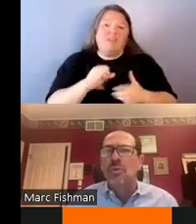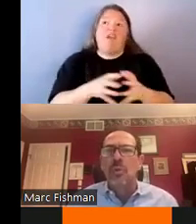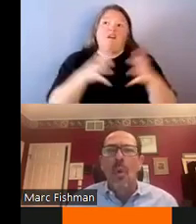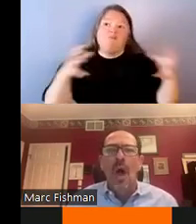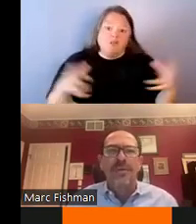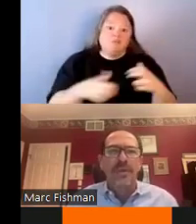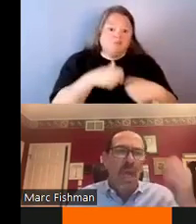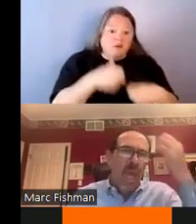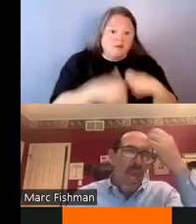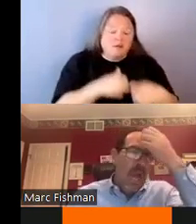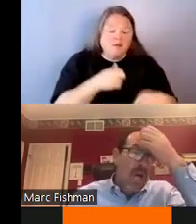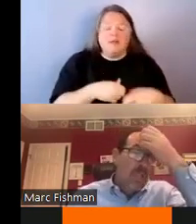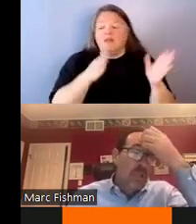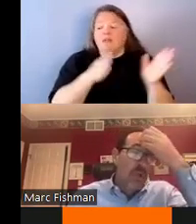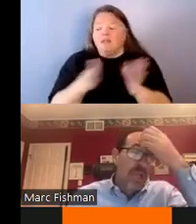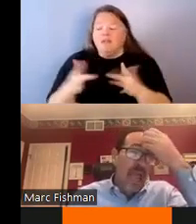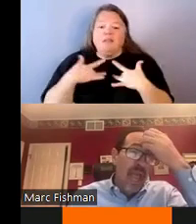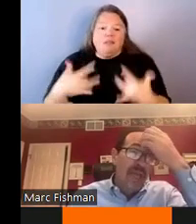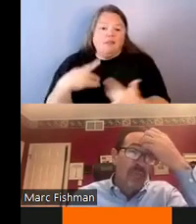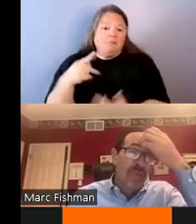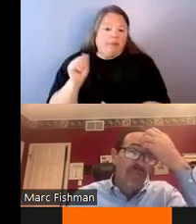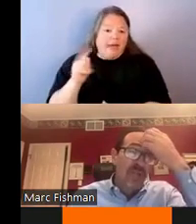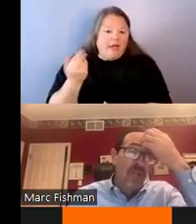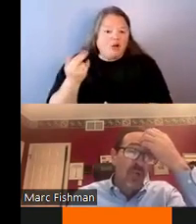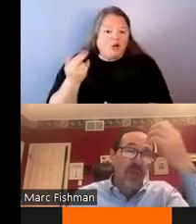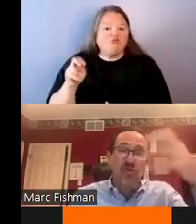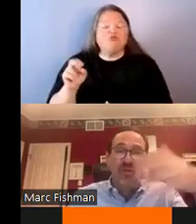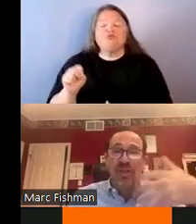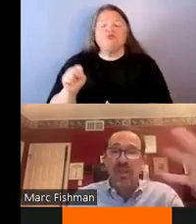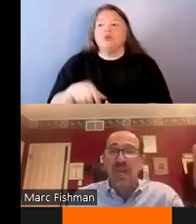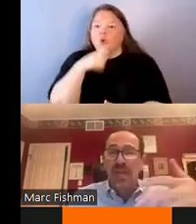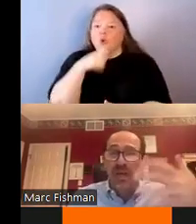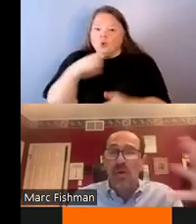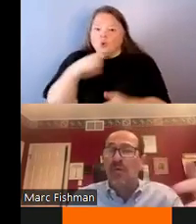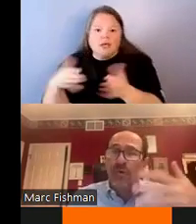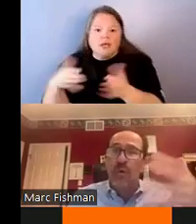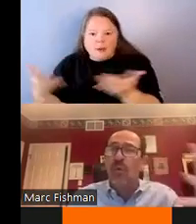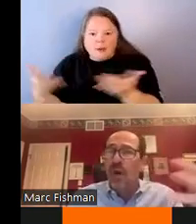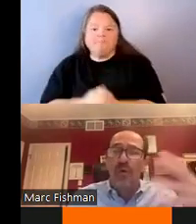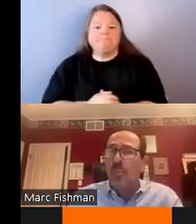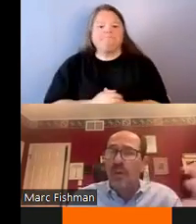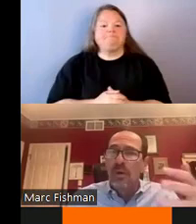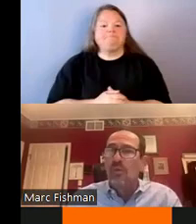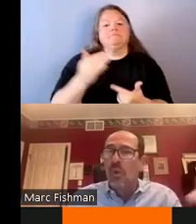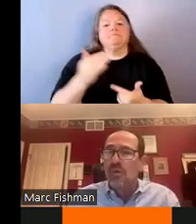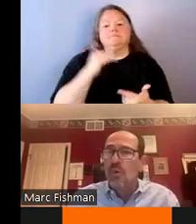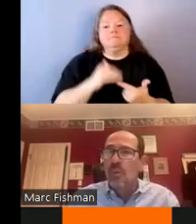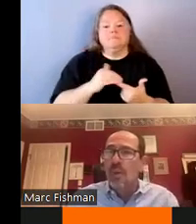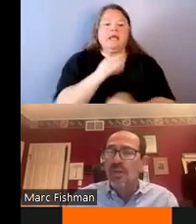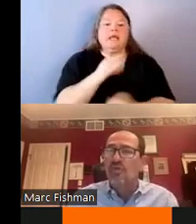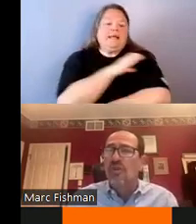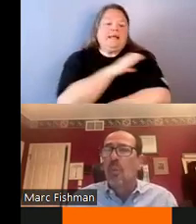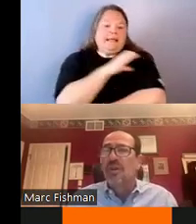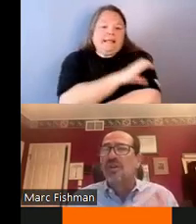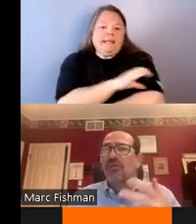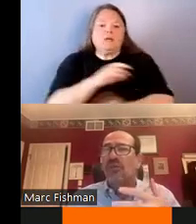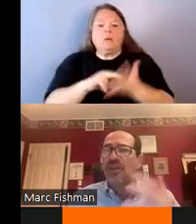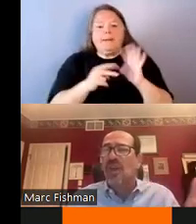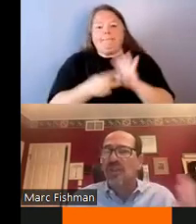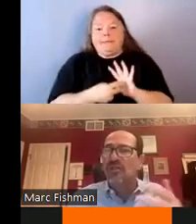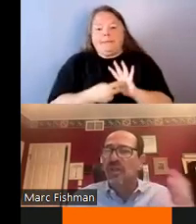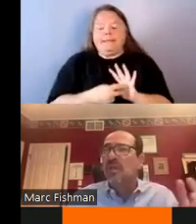who's doing what, looking at the bit of the clinical picture, as I say, an overview of what are opioids and what is opioid addiction and